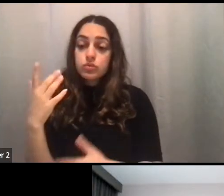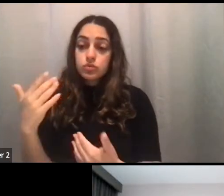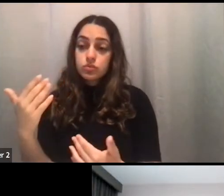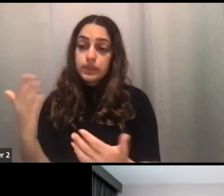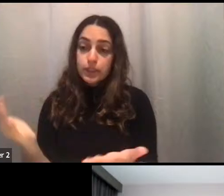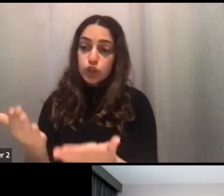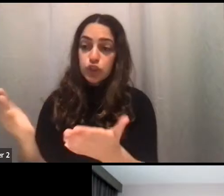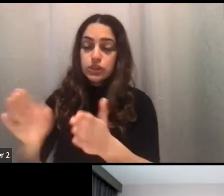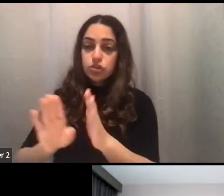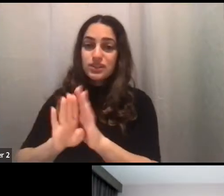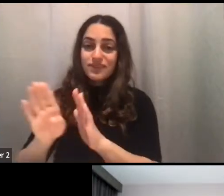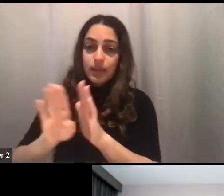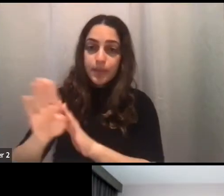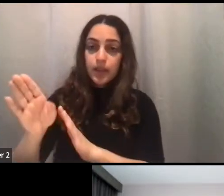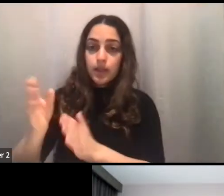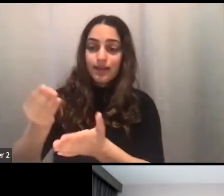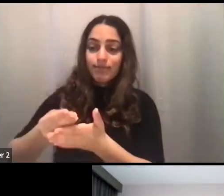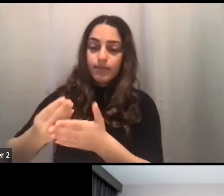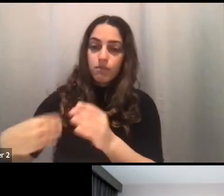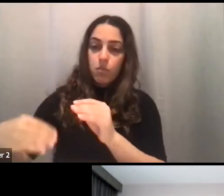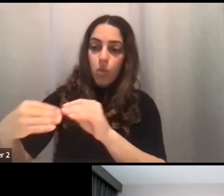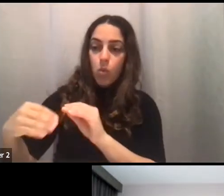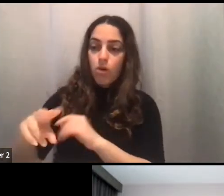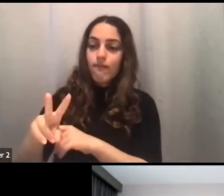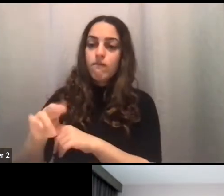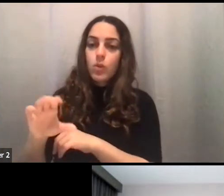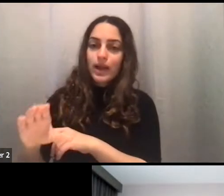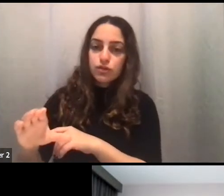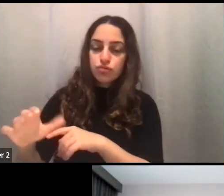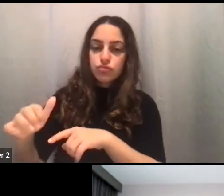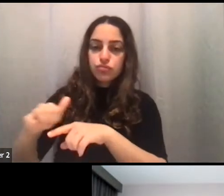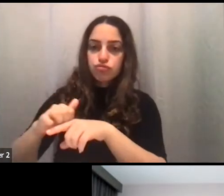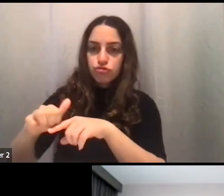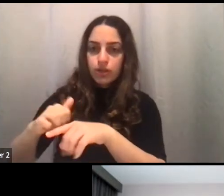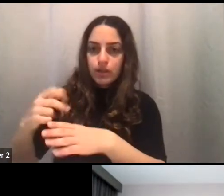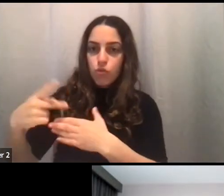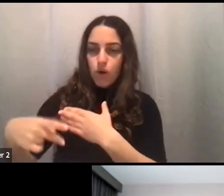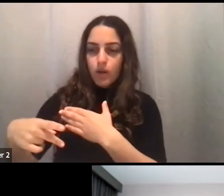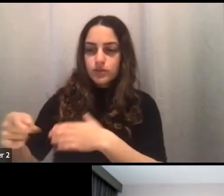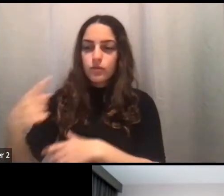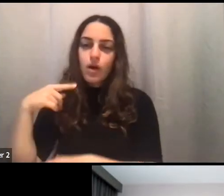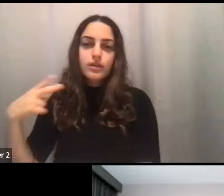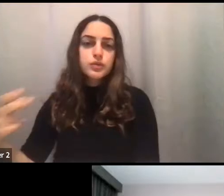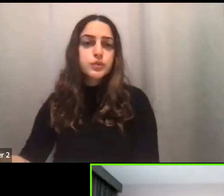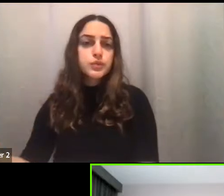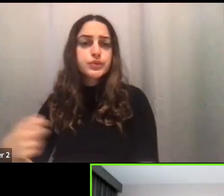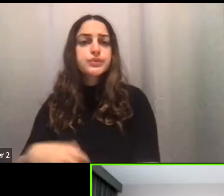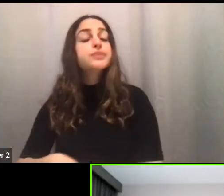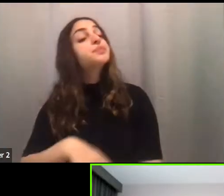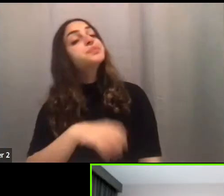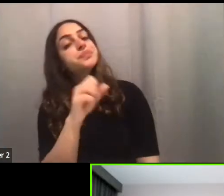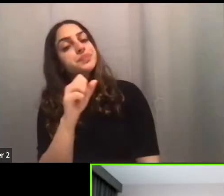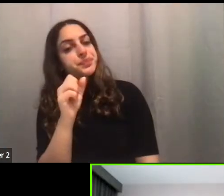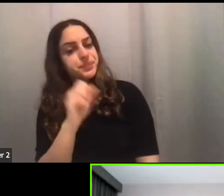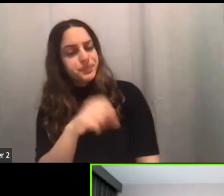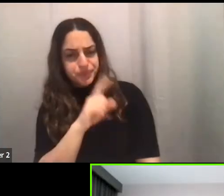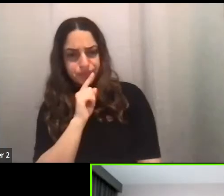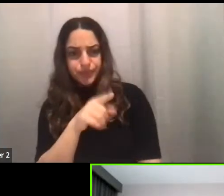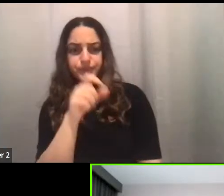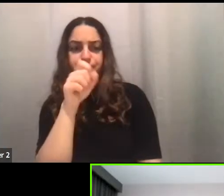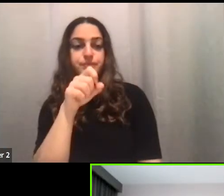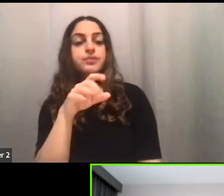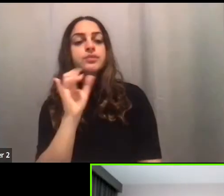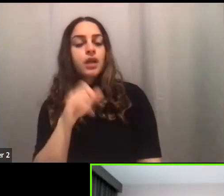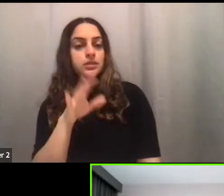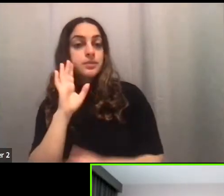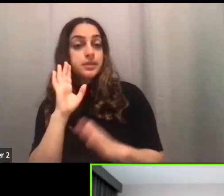the development and funding of more vocational and trades training programs at the high school level absolutely this has been a focus at